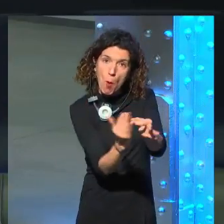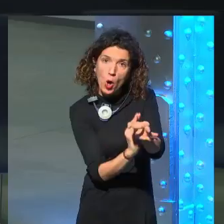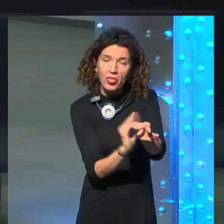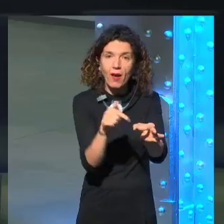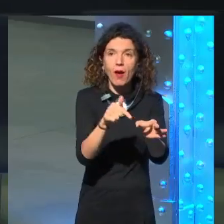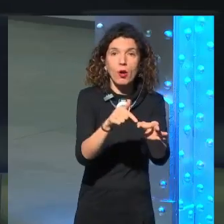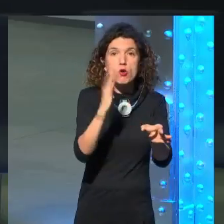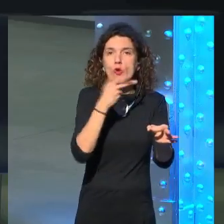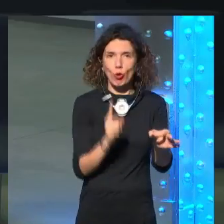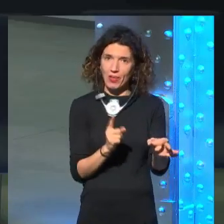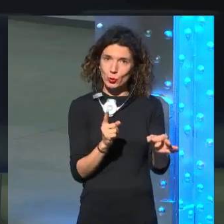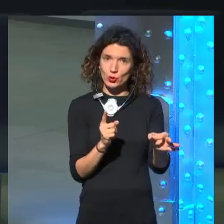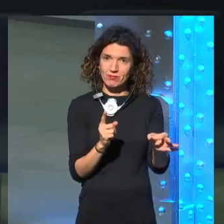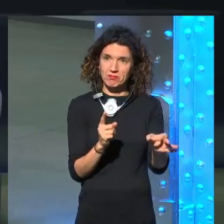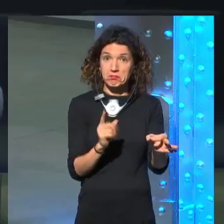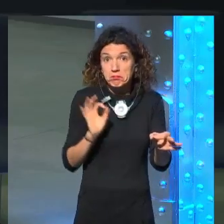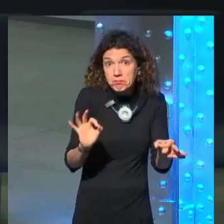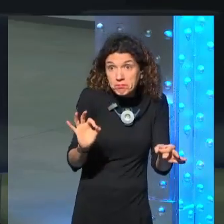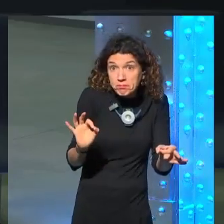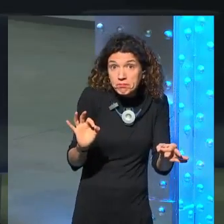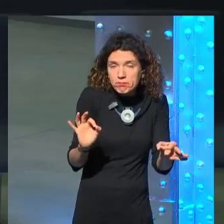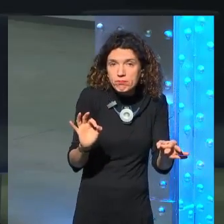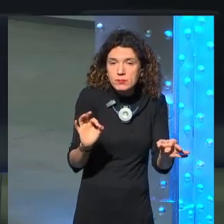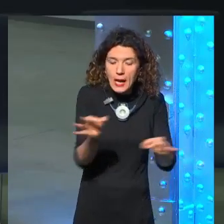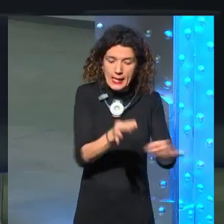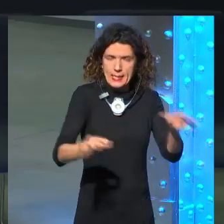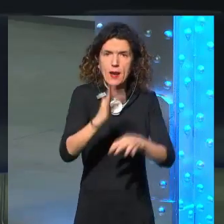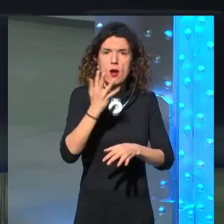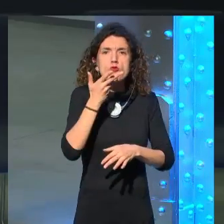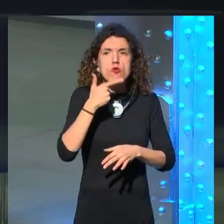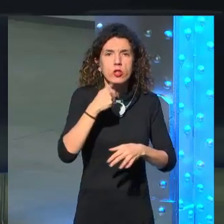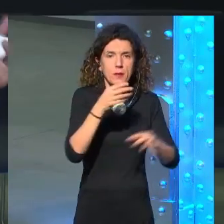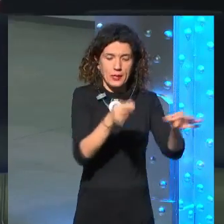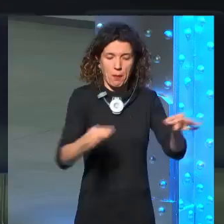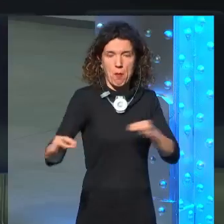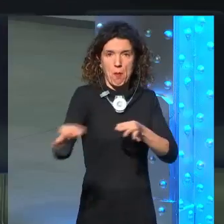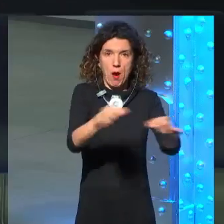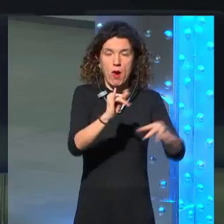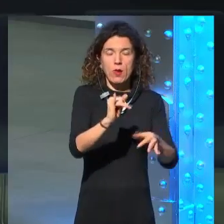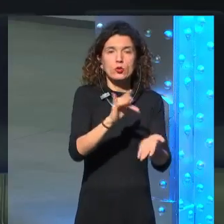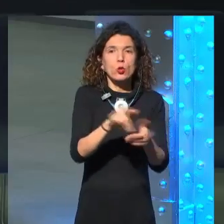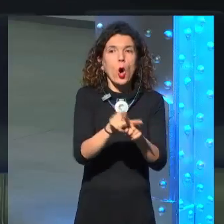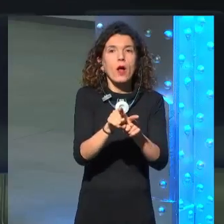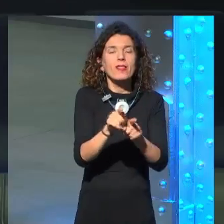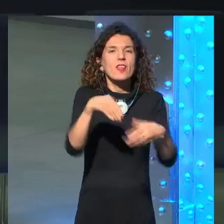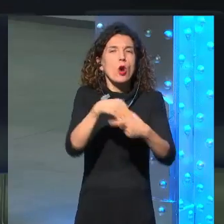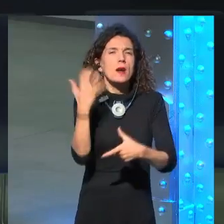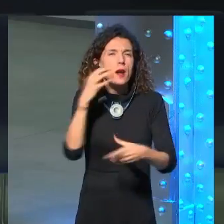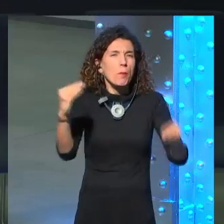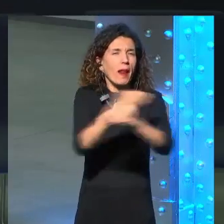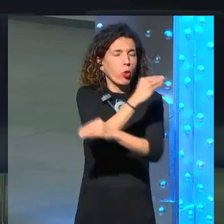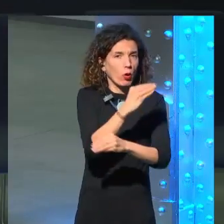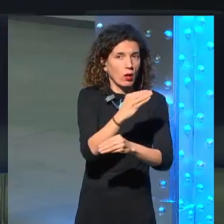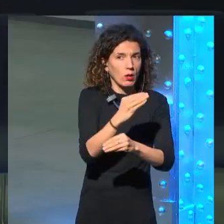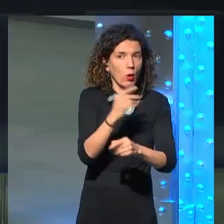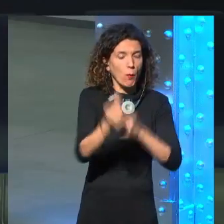ocean of ignorance, and the borders are what we do not know, and there are several islands of knowledge. And what happens is a